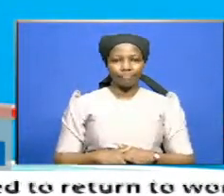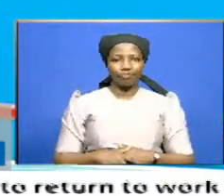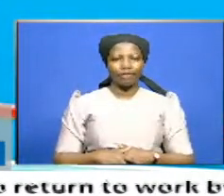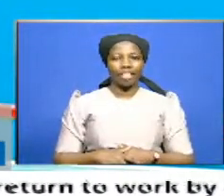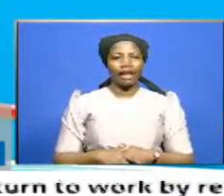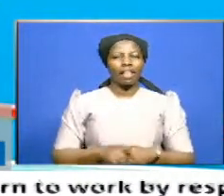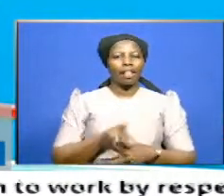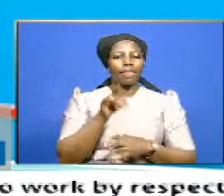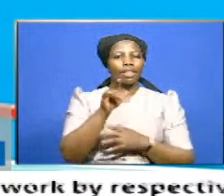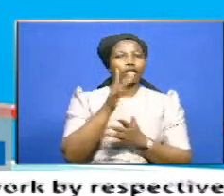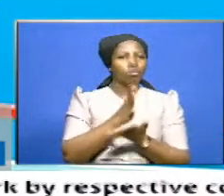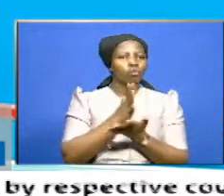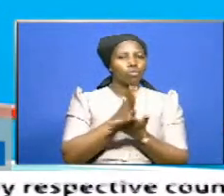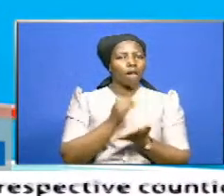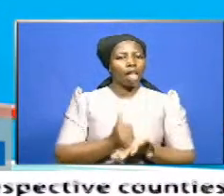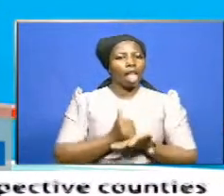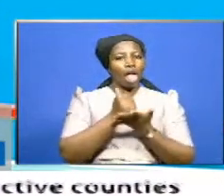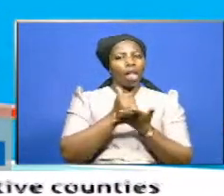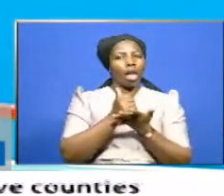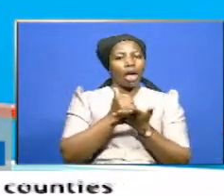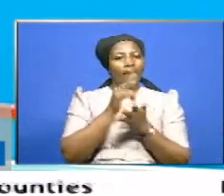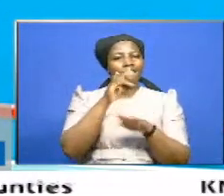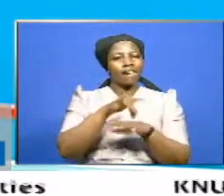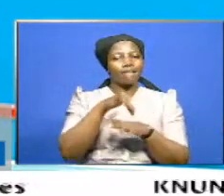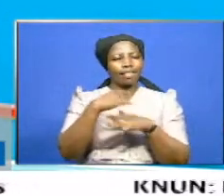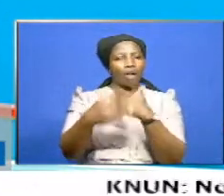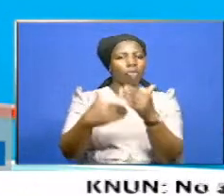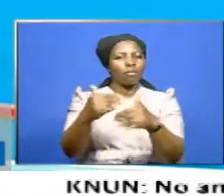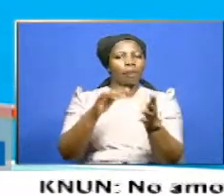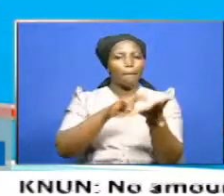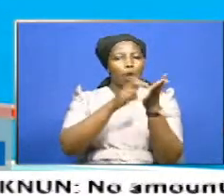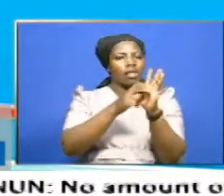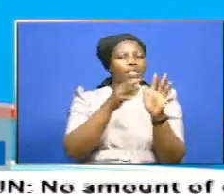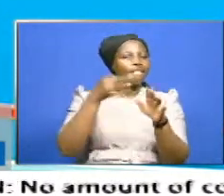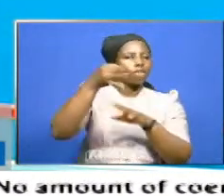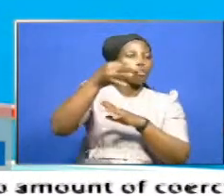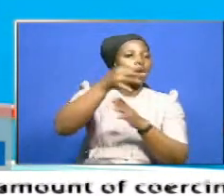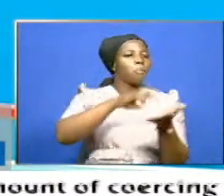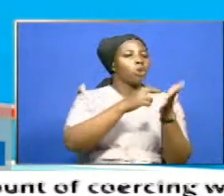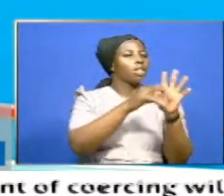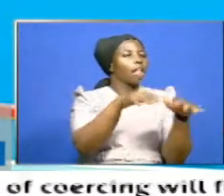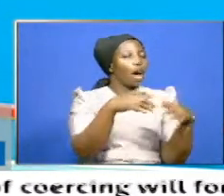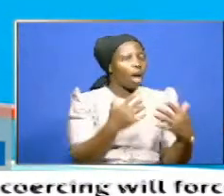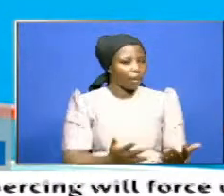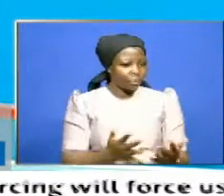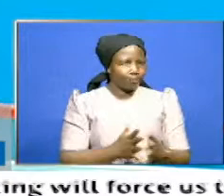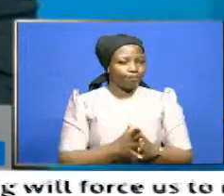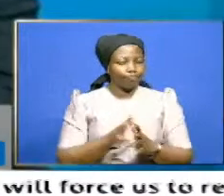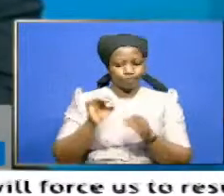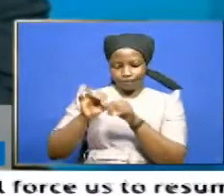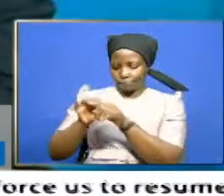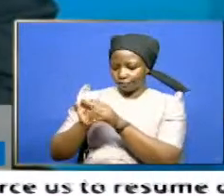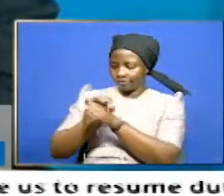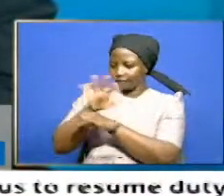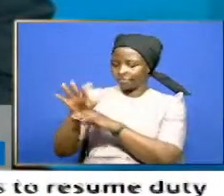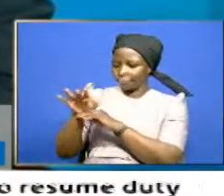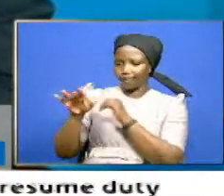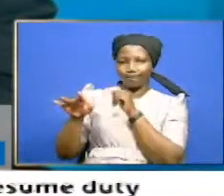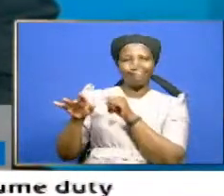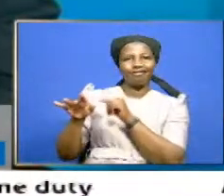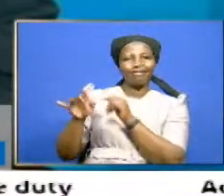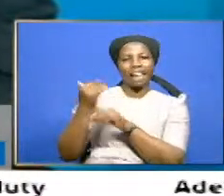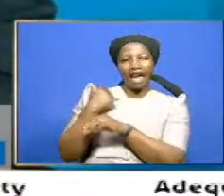have a bearing on the ongoing projects and future projects? So the COVID-19 has